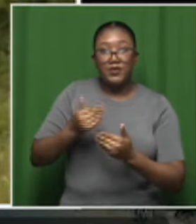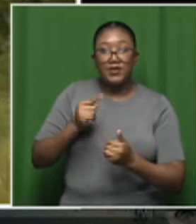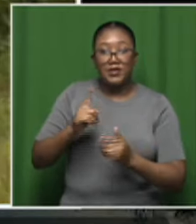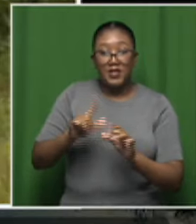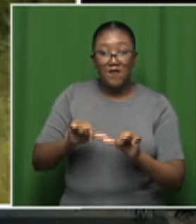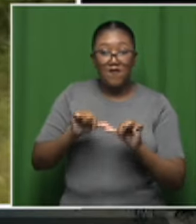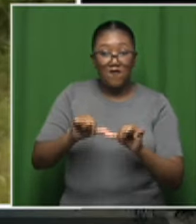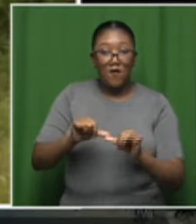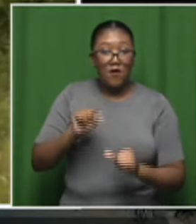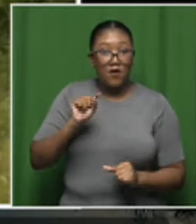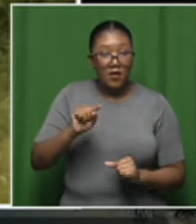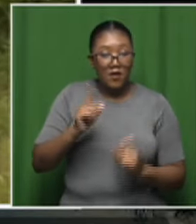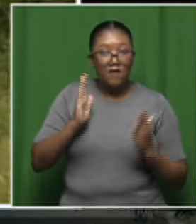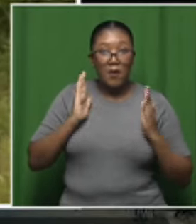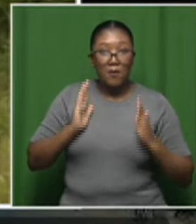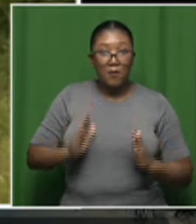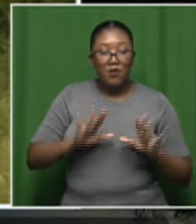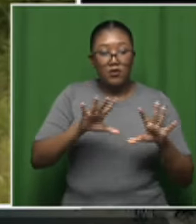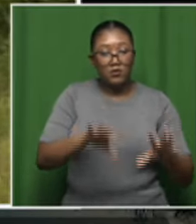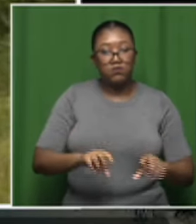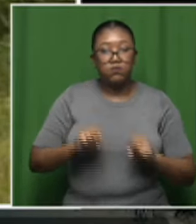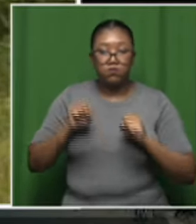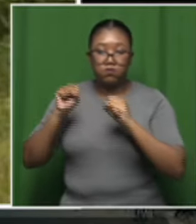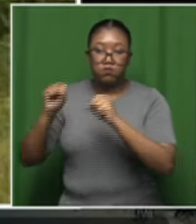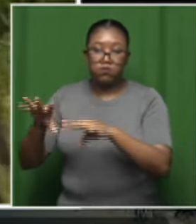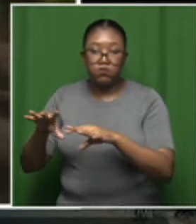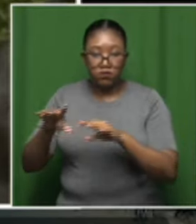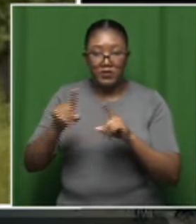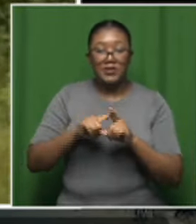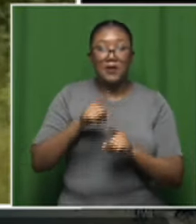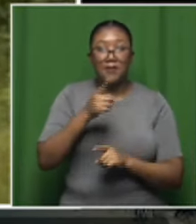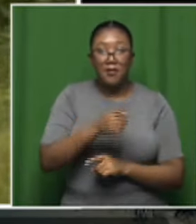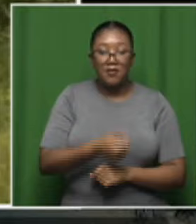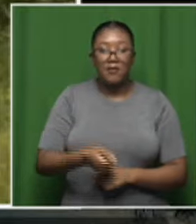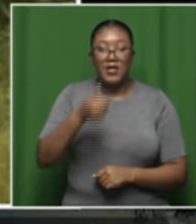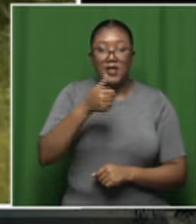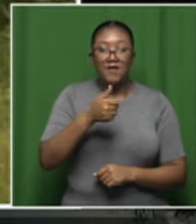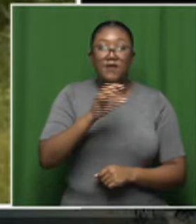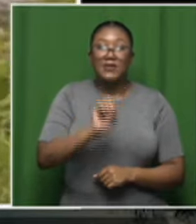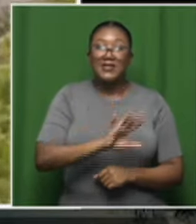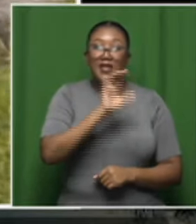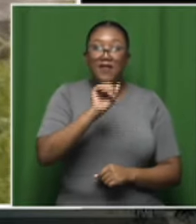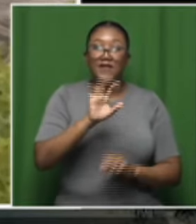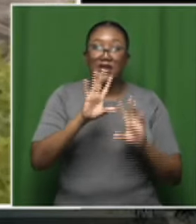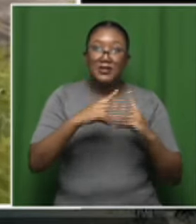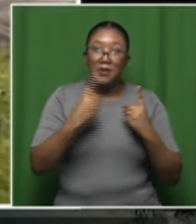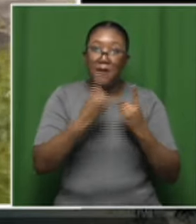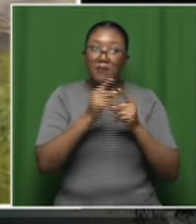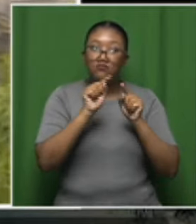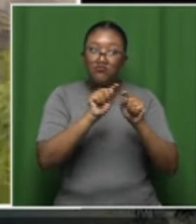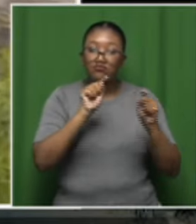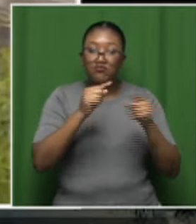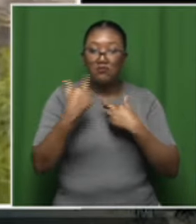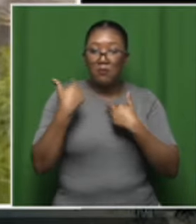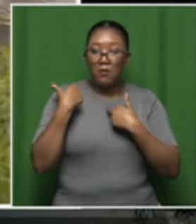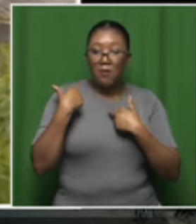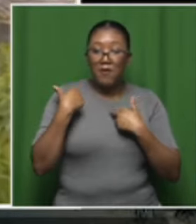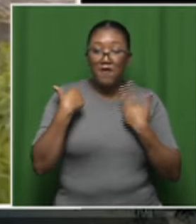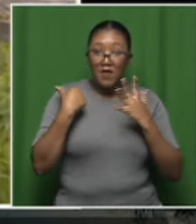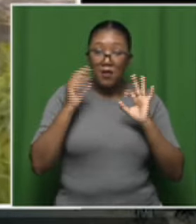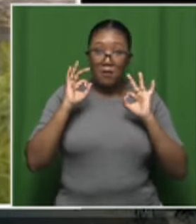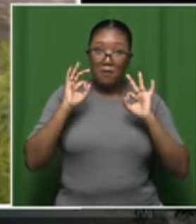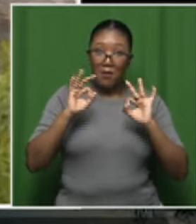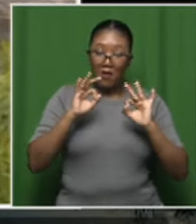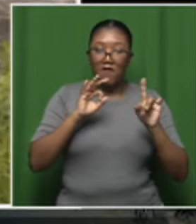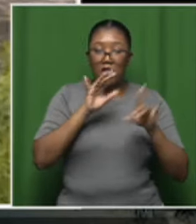processes, in the presence of officials from South Africa, from different departments, then they will be flown to